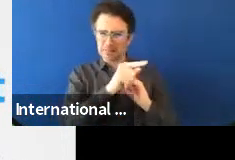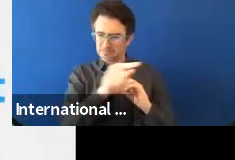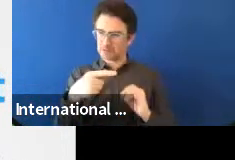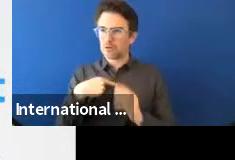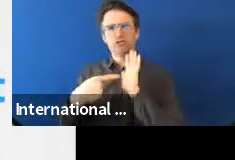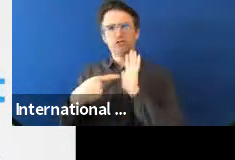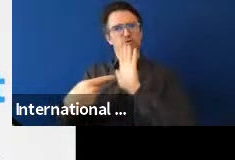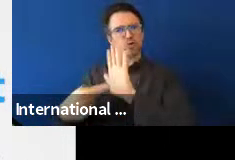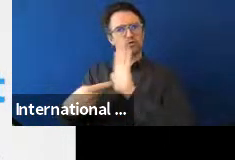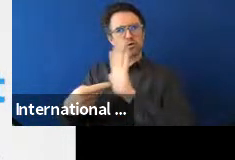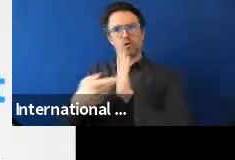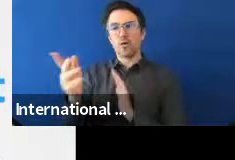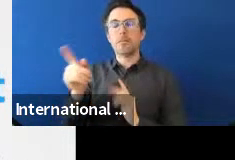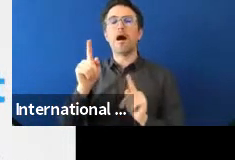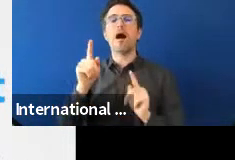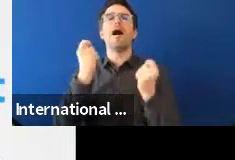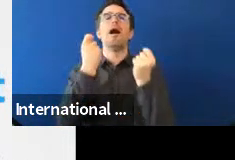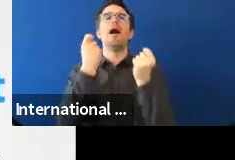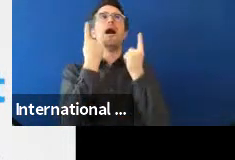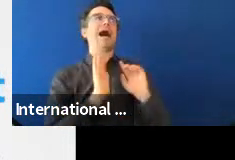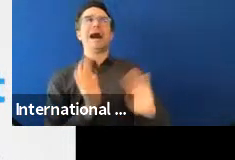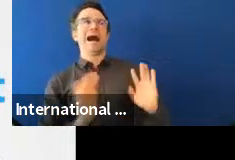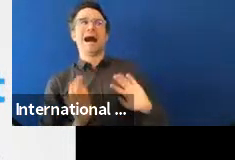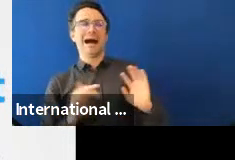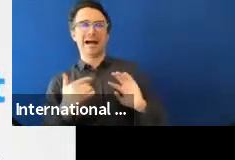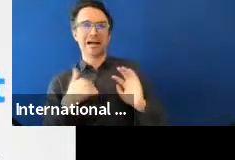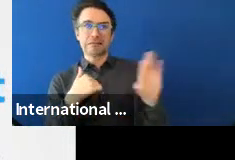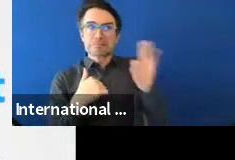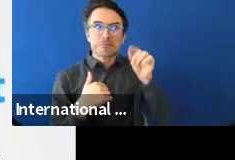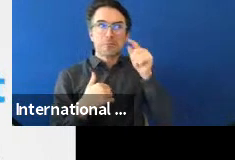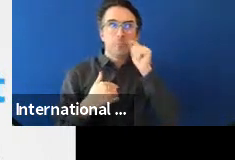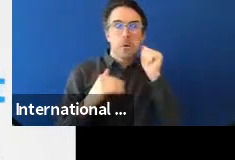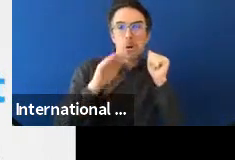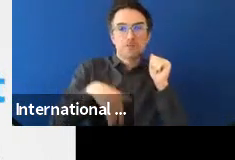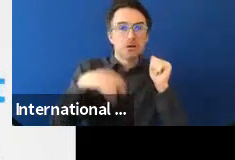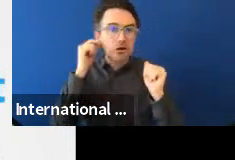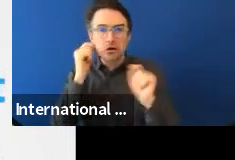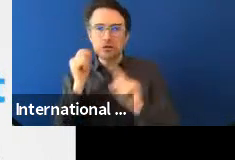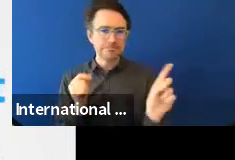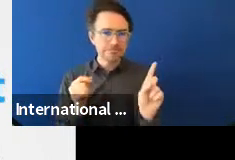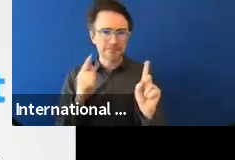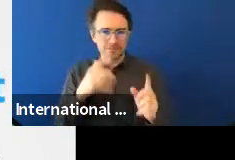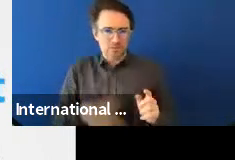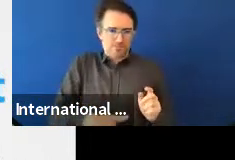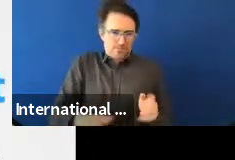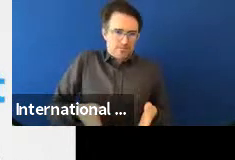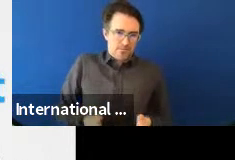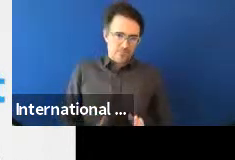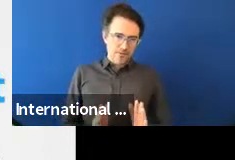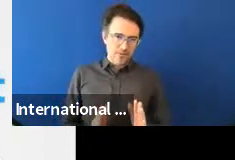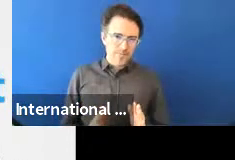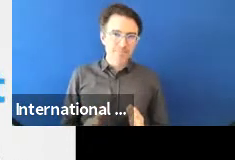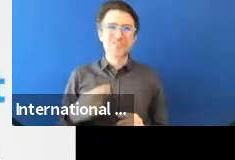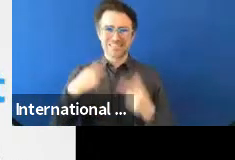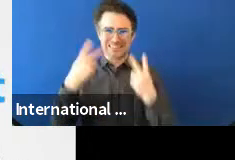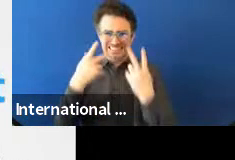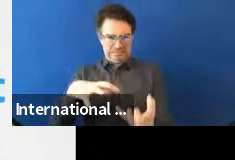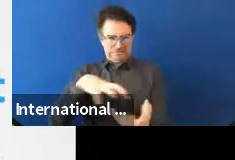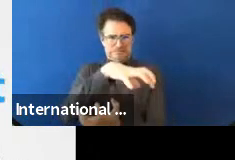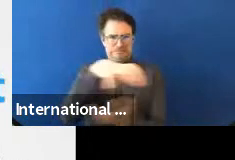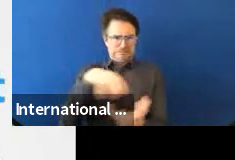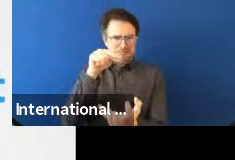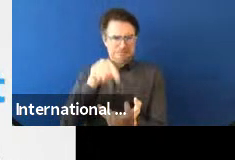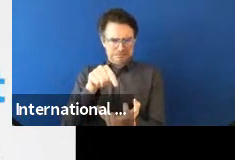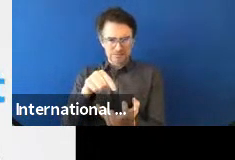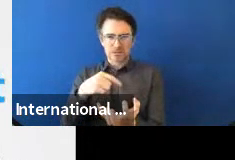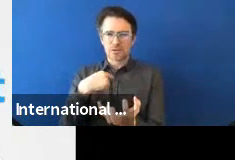crisis-fight guidance, focuses control, and phased implementation was also adopted. In a large country like